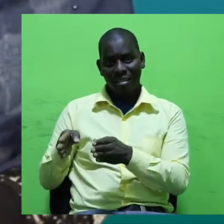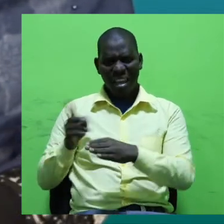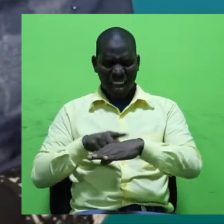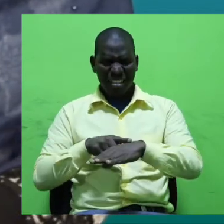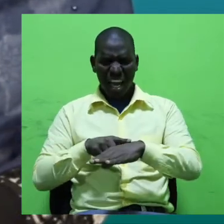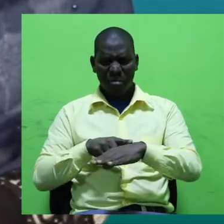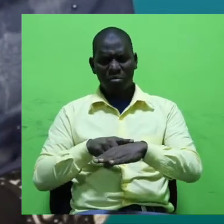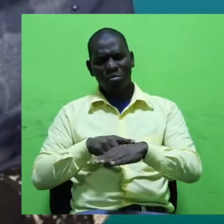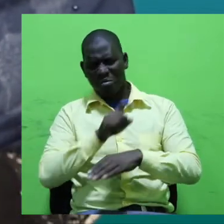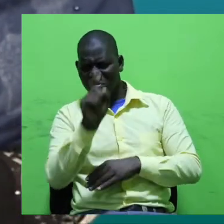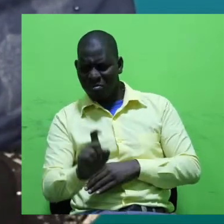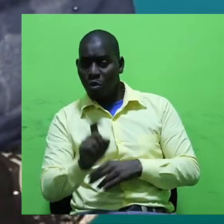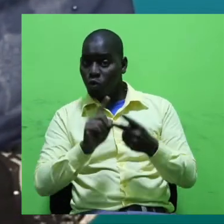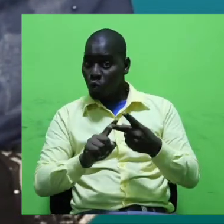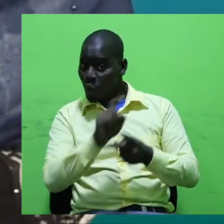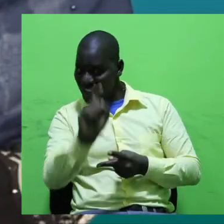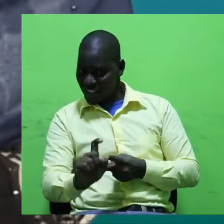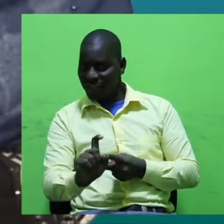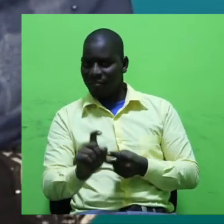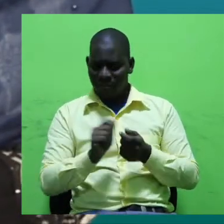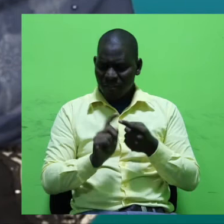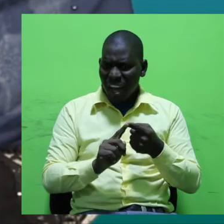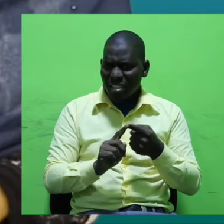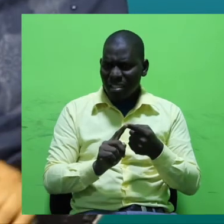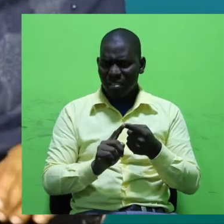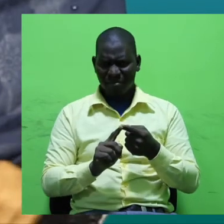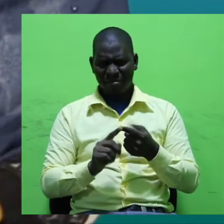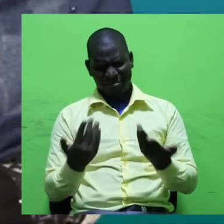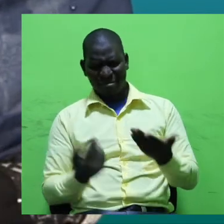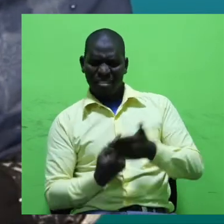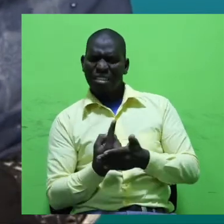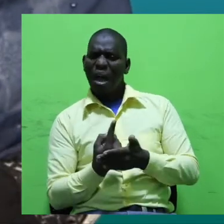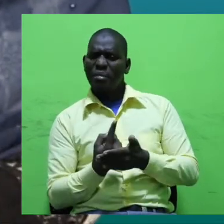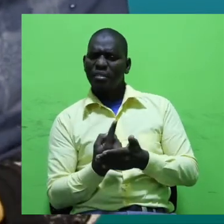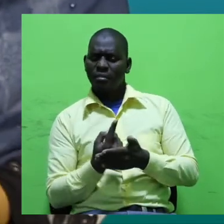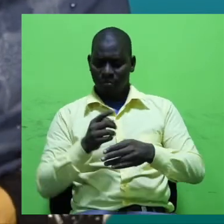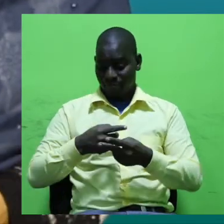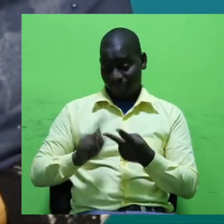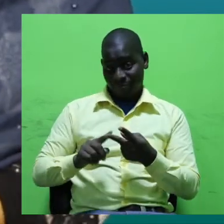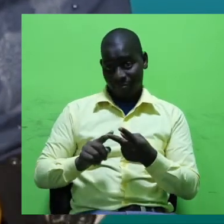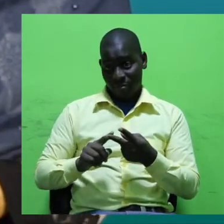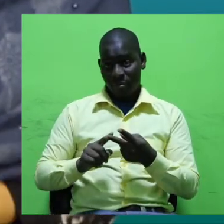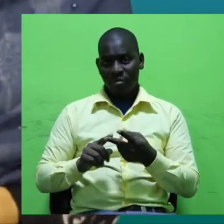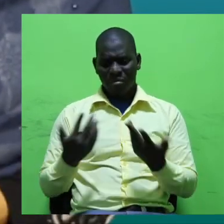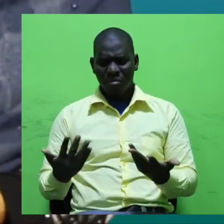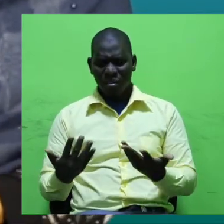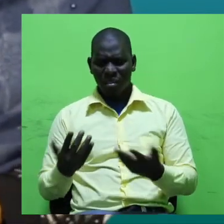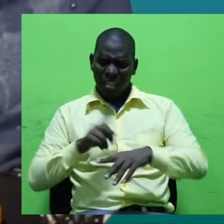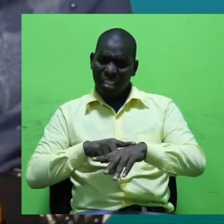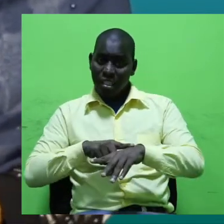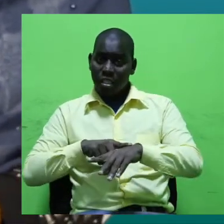thermometer. The SI unit of temperature is Kelvin, K. Others are degree Celsius